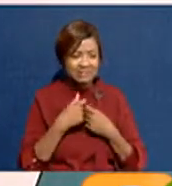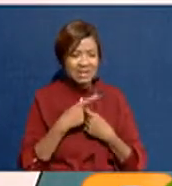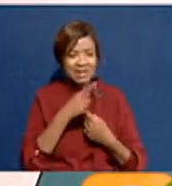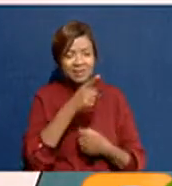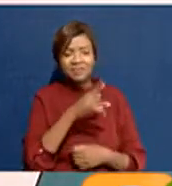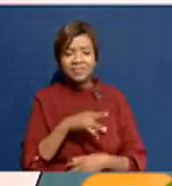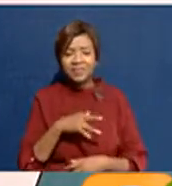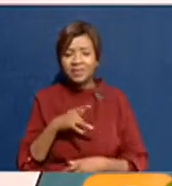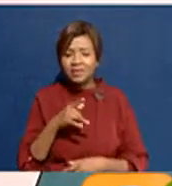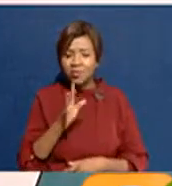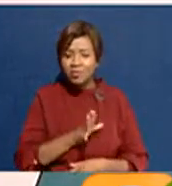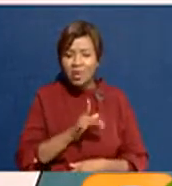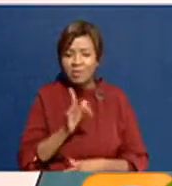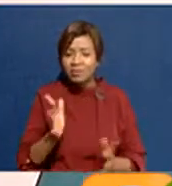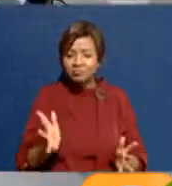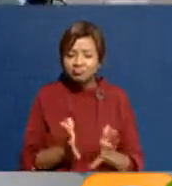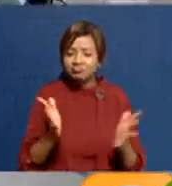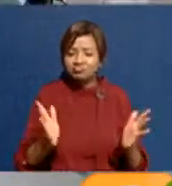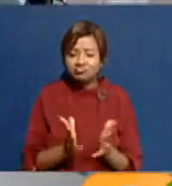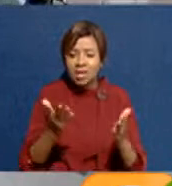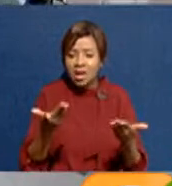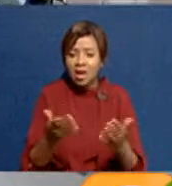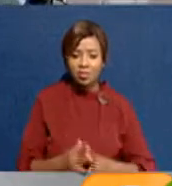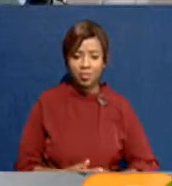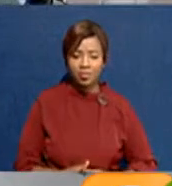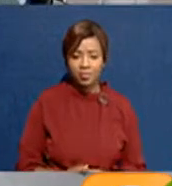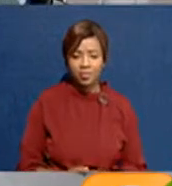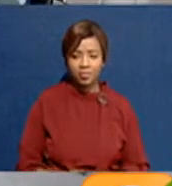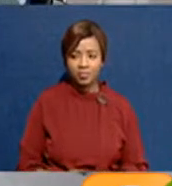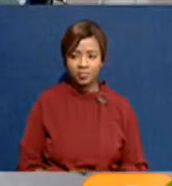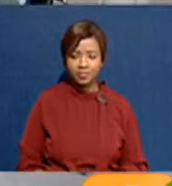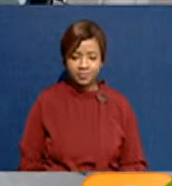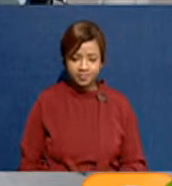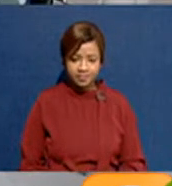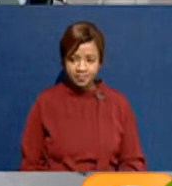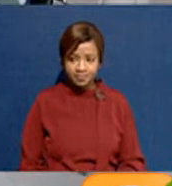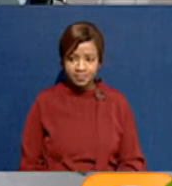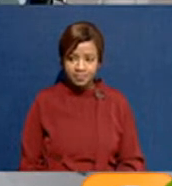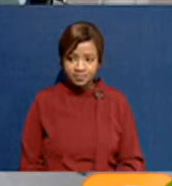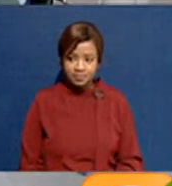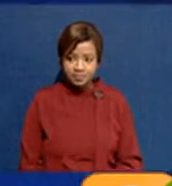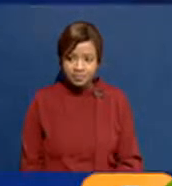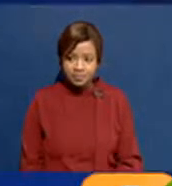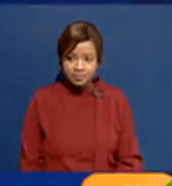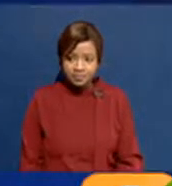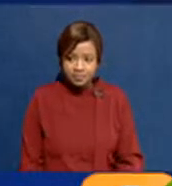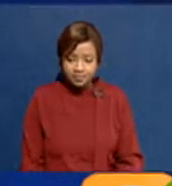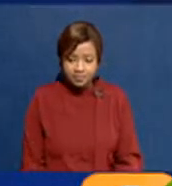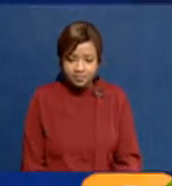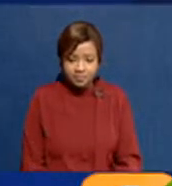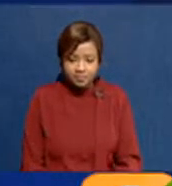be incentivized, for instance? I think these are serious